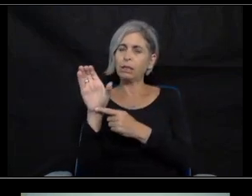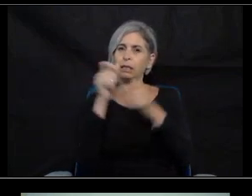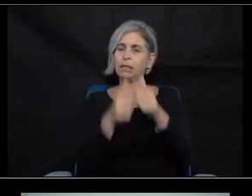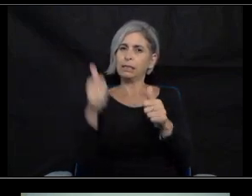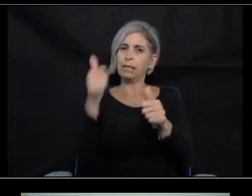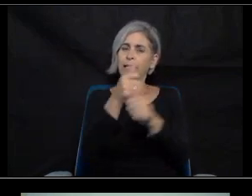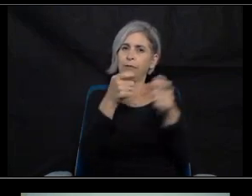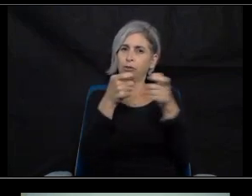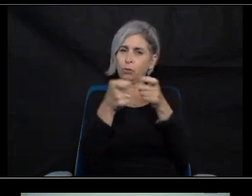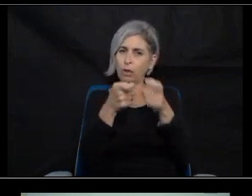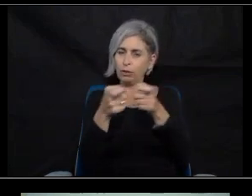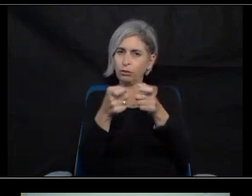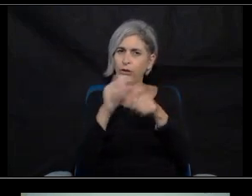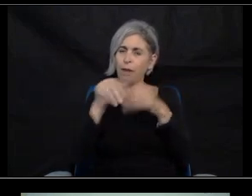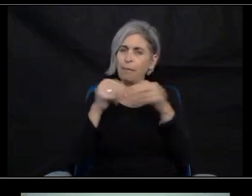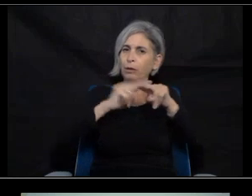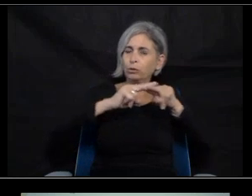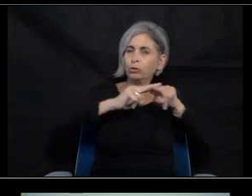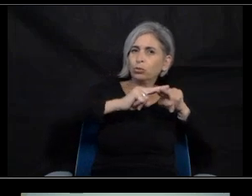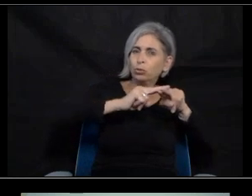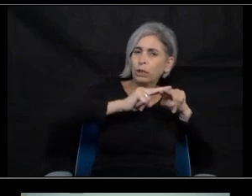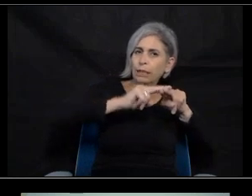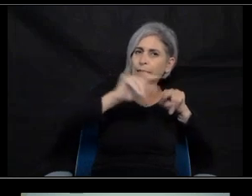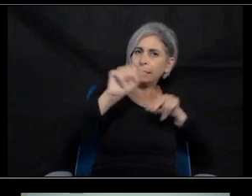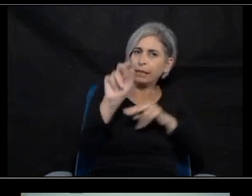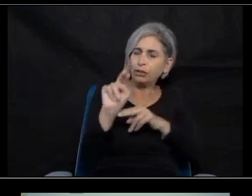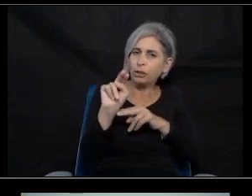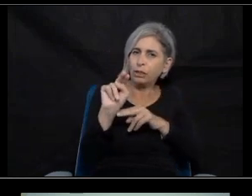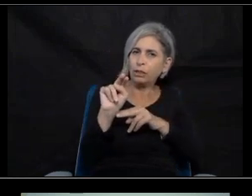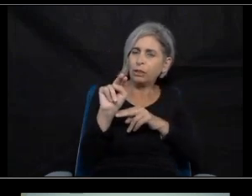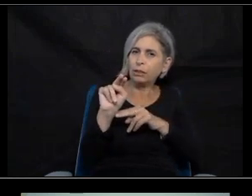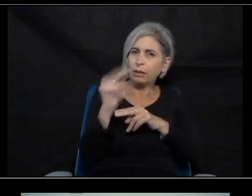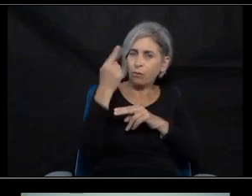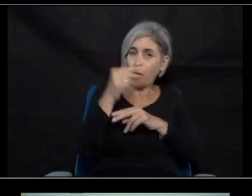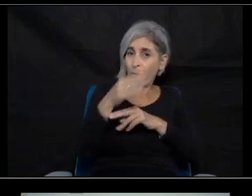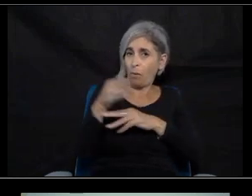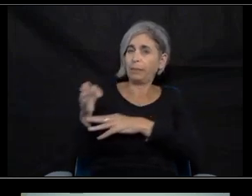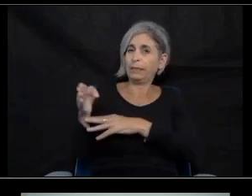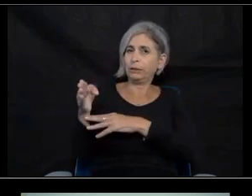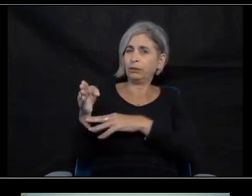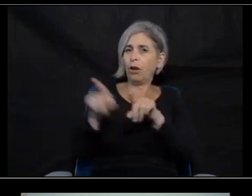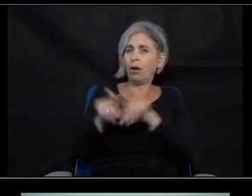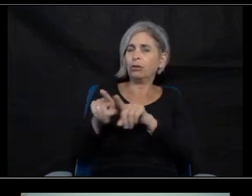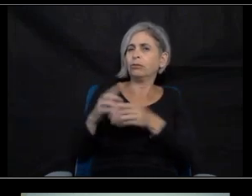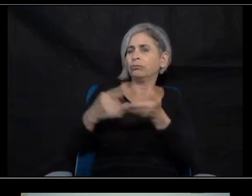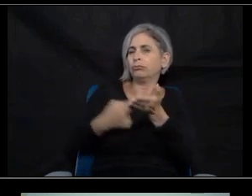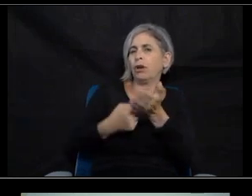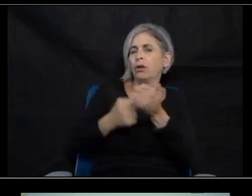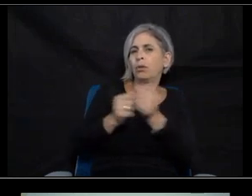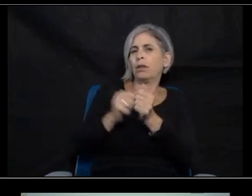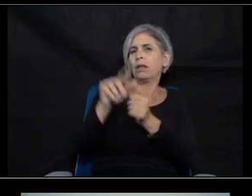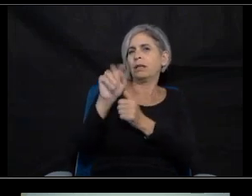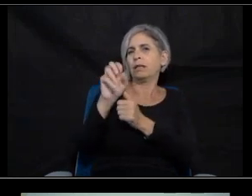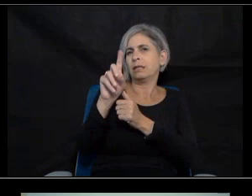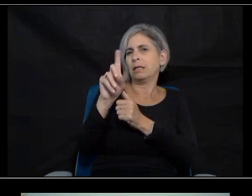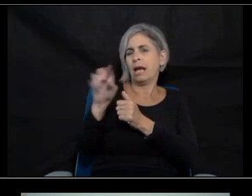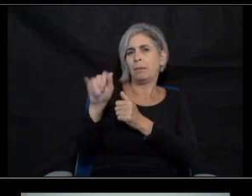Urin regarding a train station along the FEC track for Boynton Beach. I also spoke with Todd Von Laren,